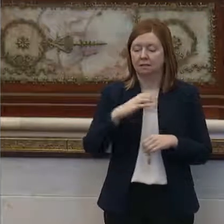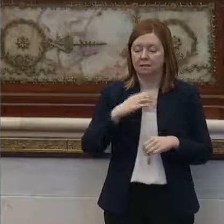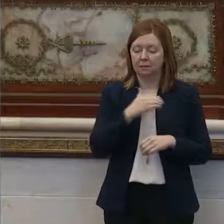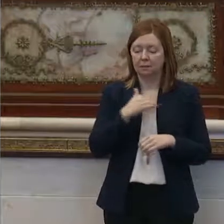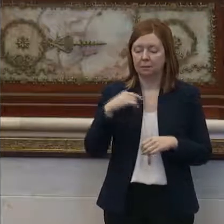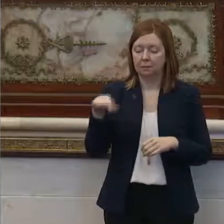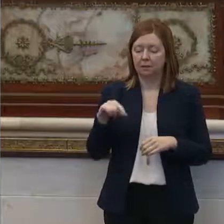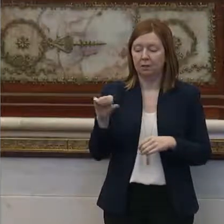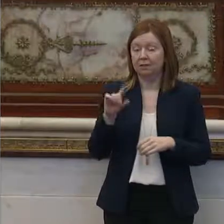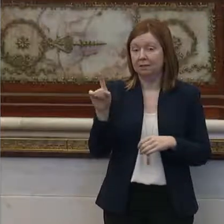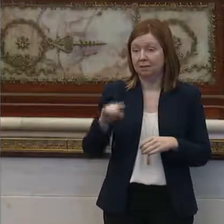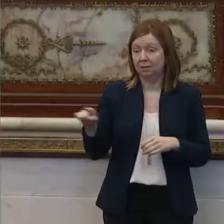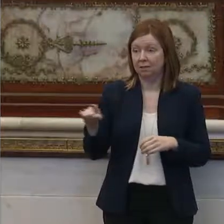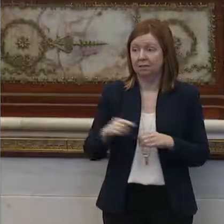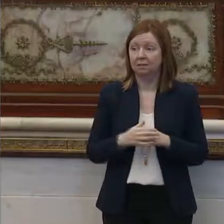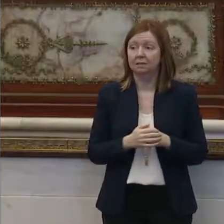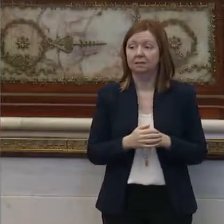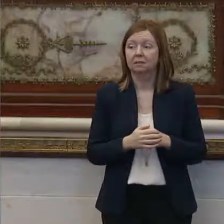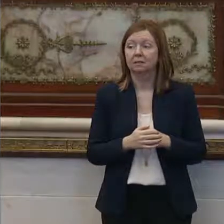Councilmember Quinones Sanchez.